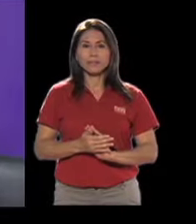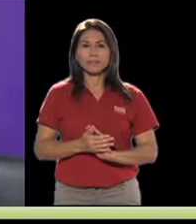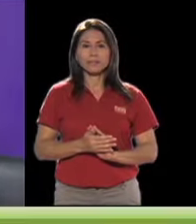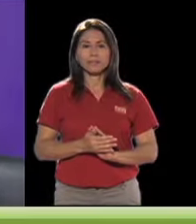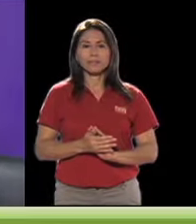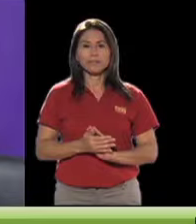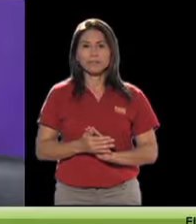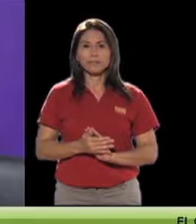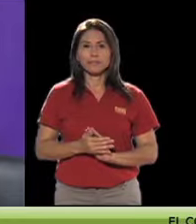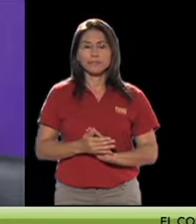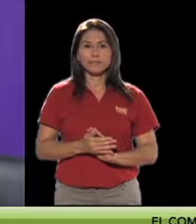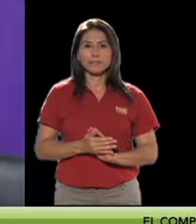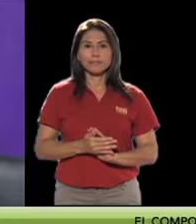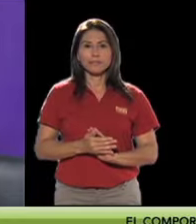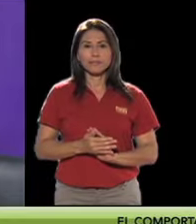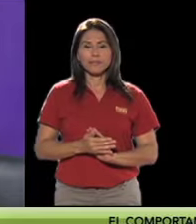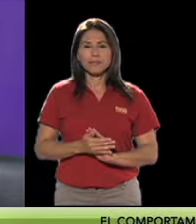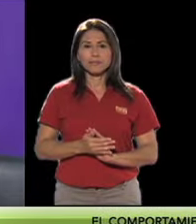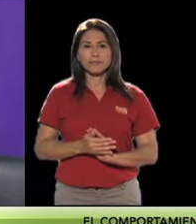hold